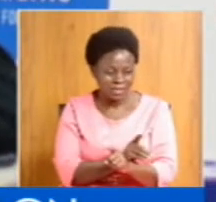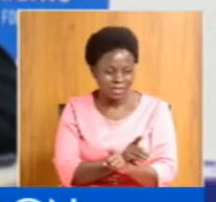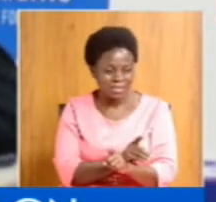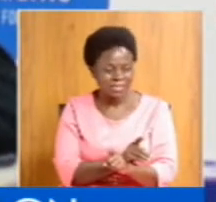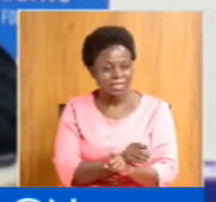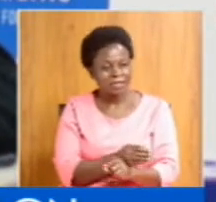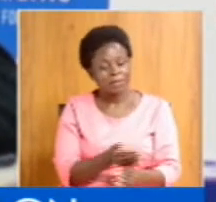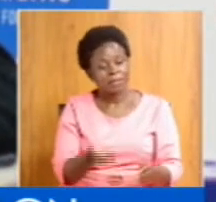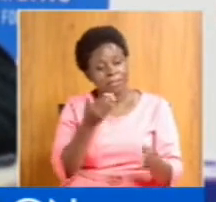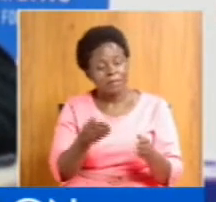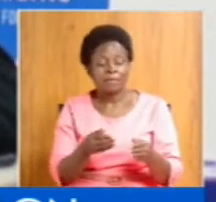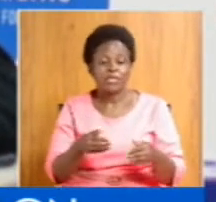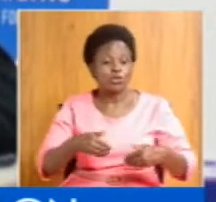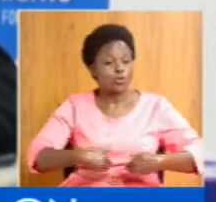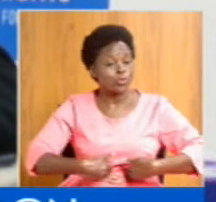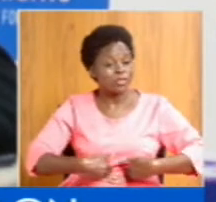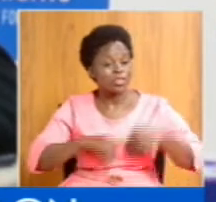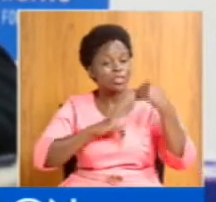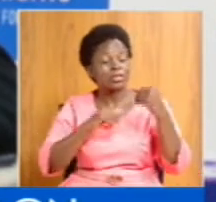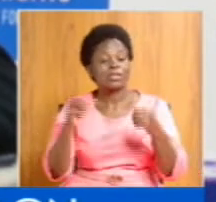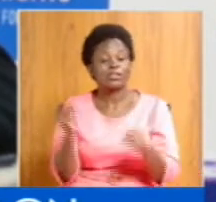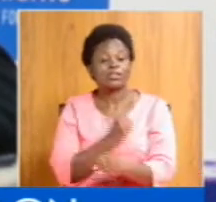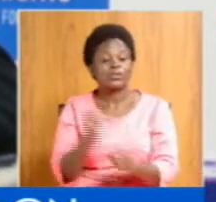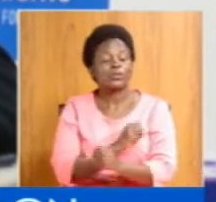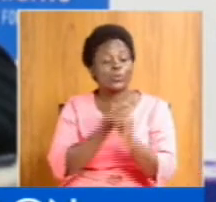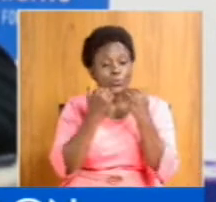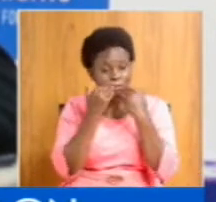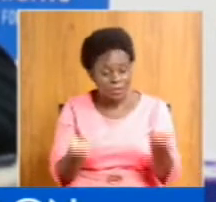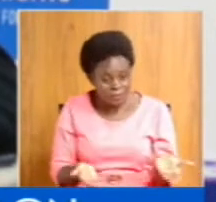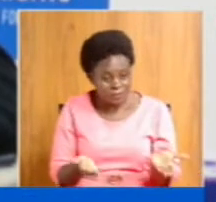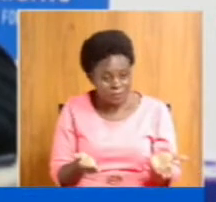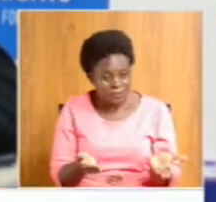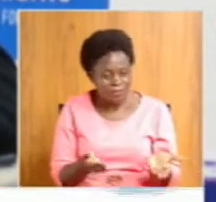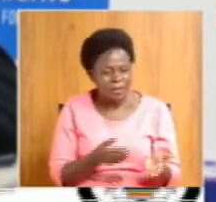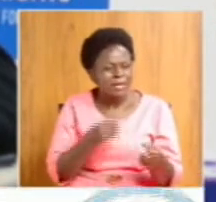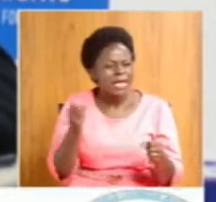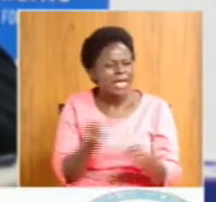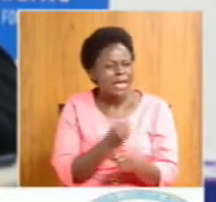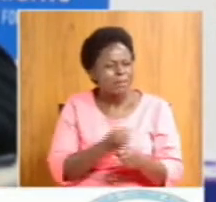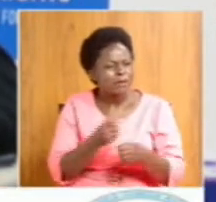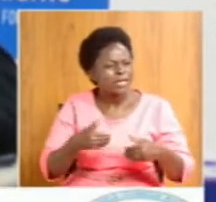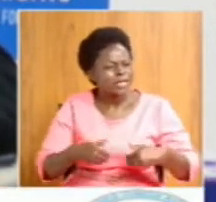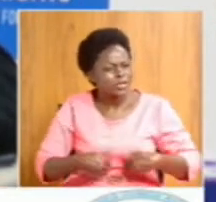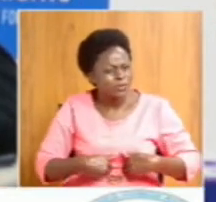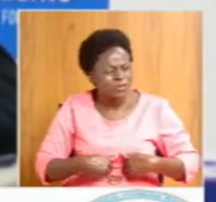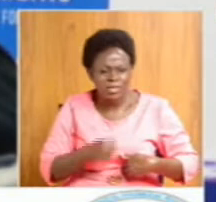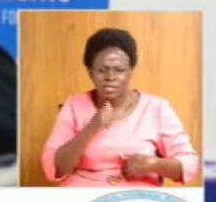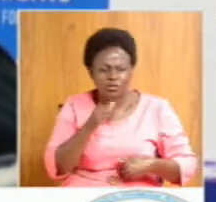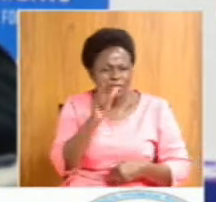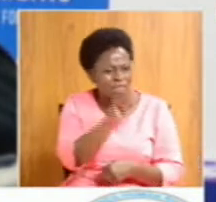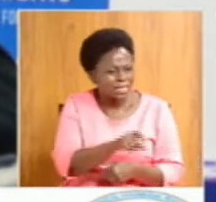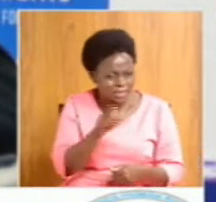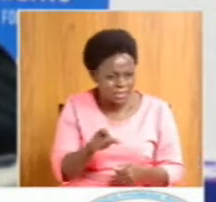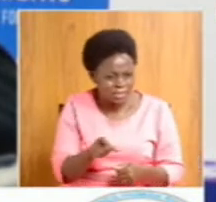They could be unemployed youth. That's not to say that the employed youth is not a citizen.